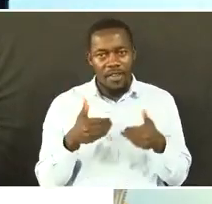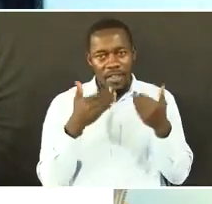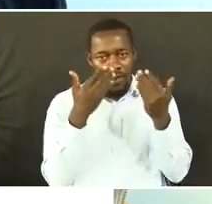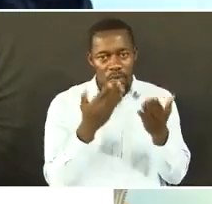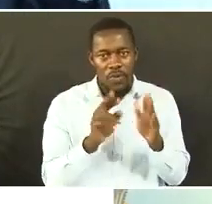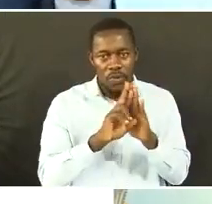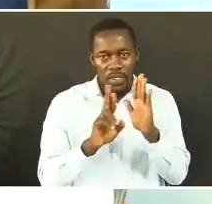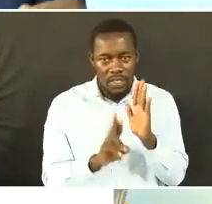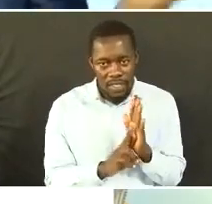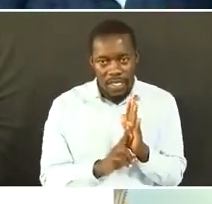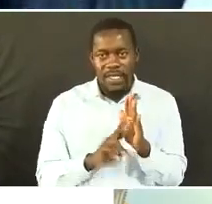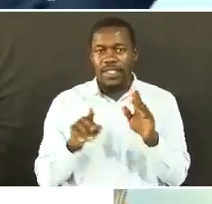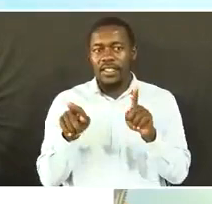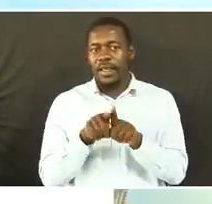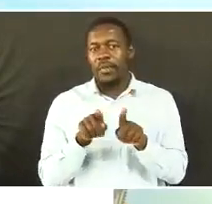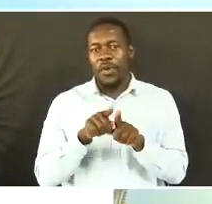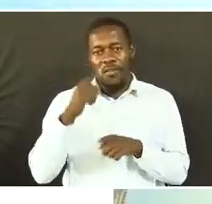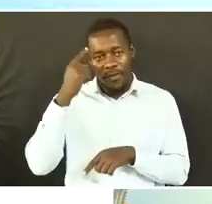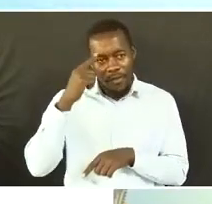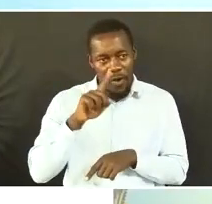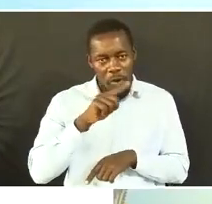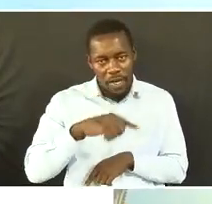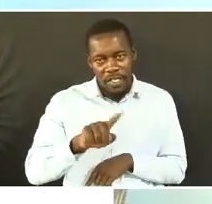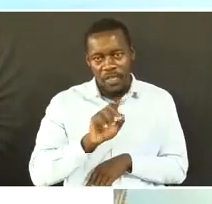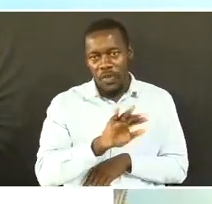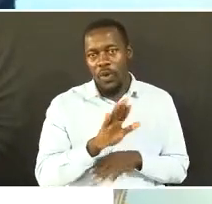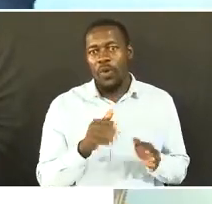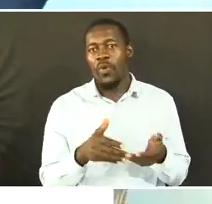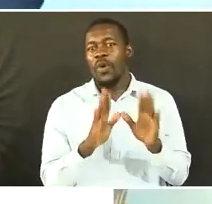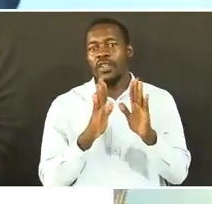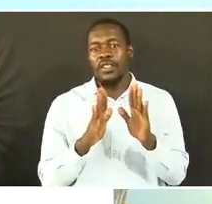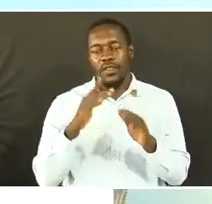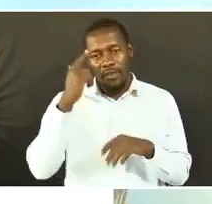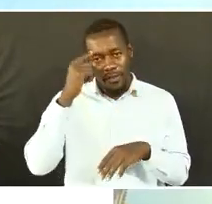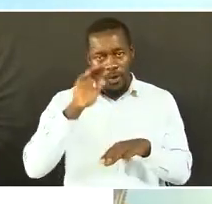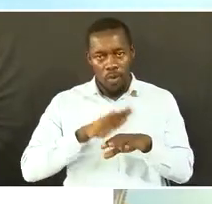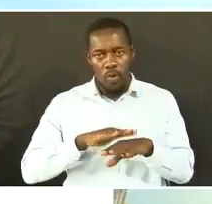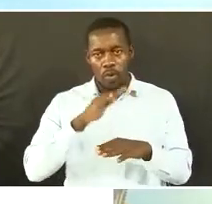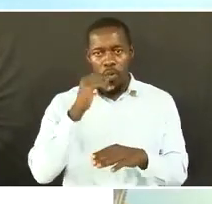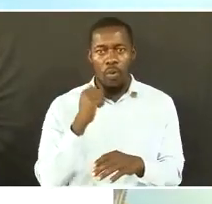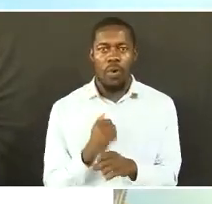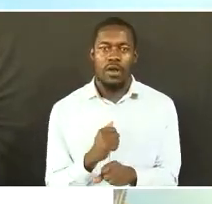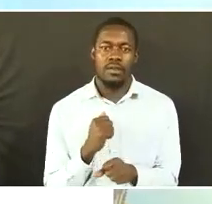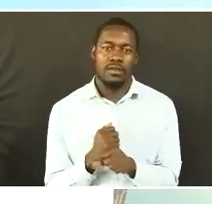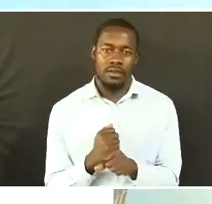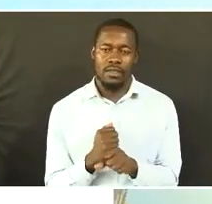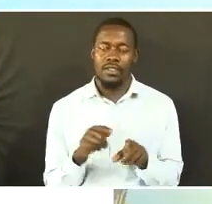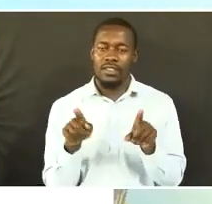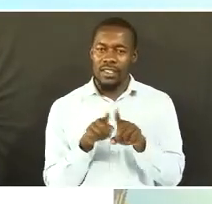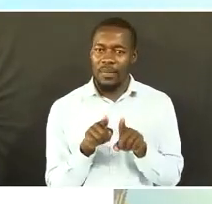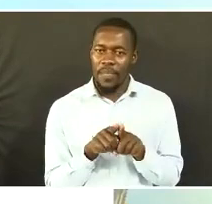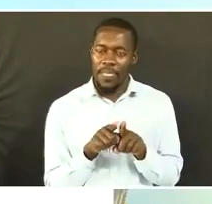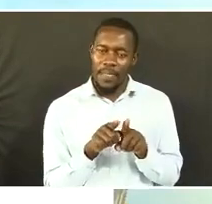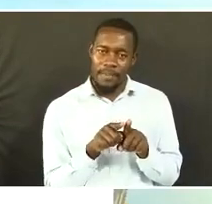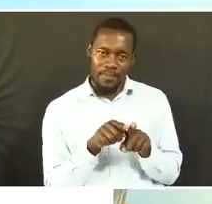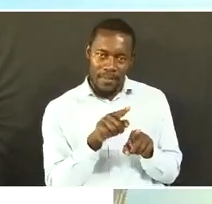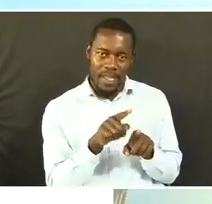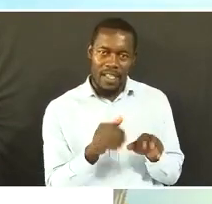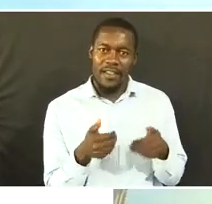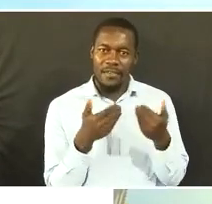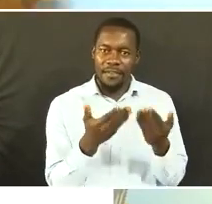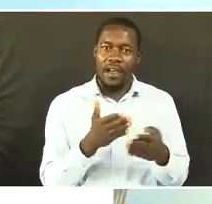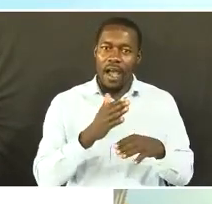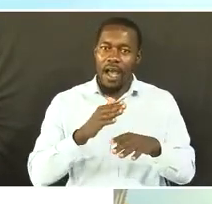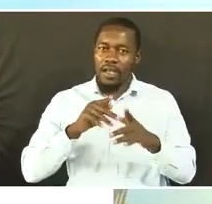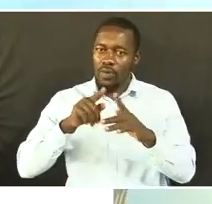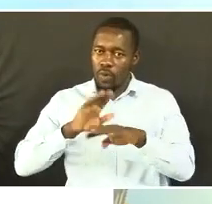that the man of God may be perfect, truly furnished unto all good works. That provides us with a solid foundation as